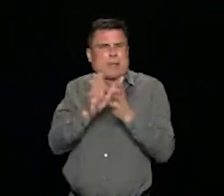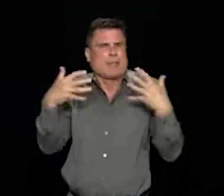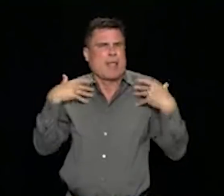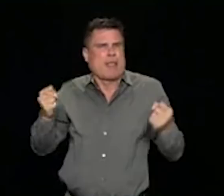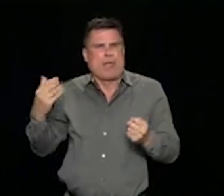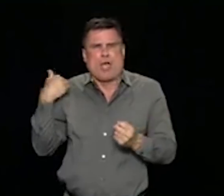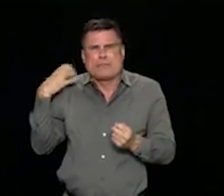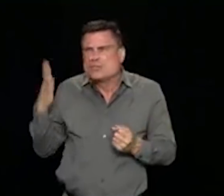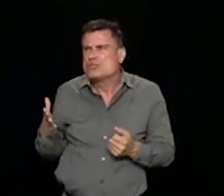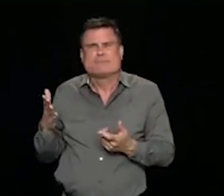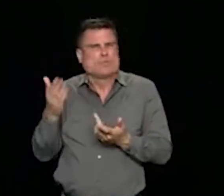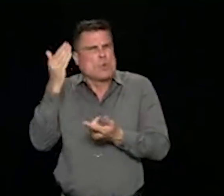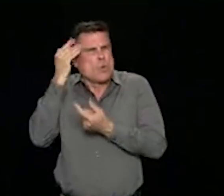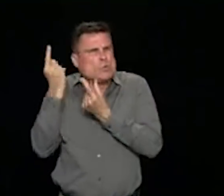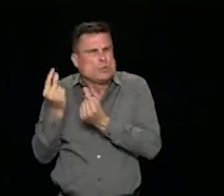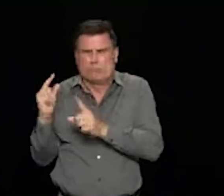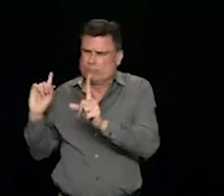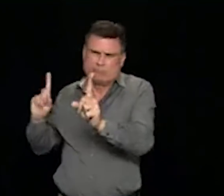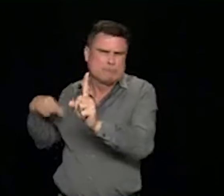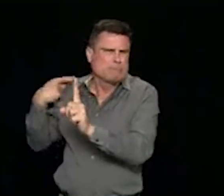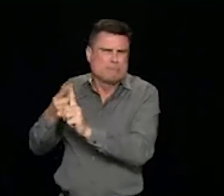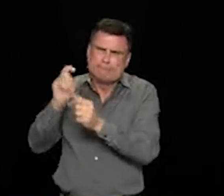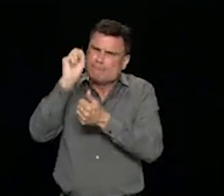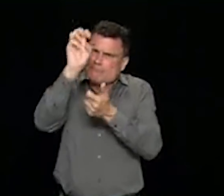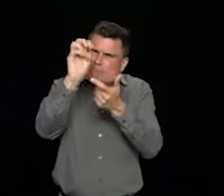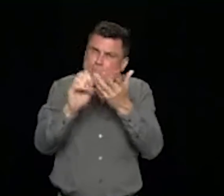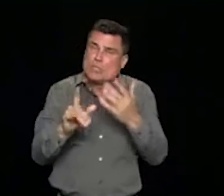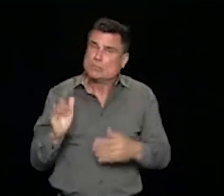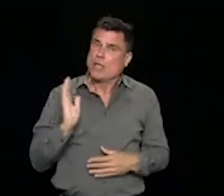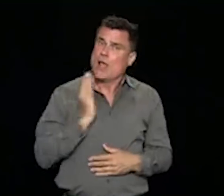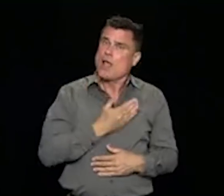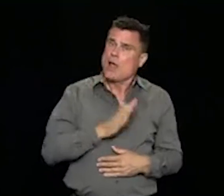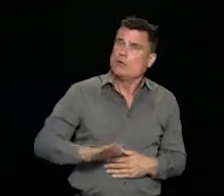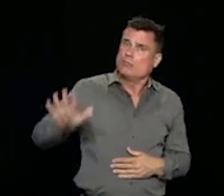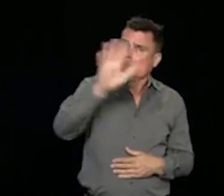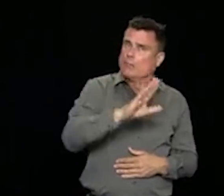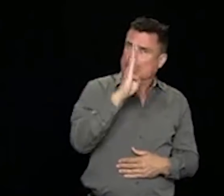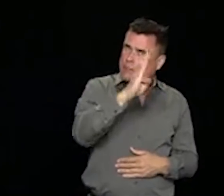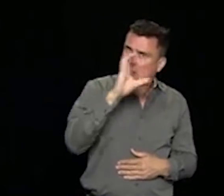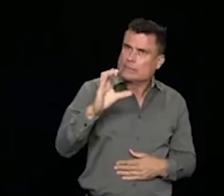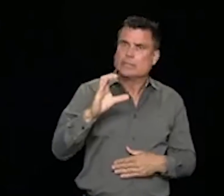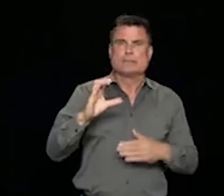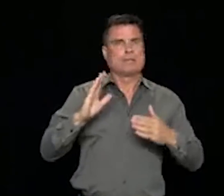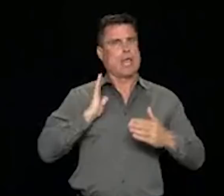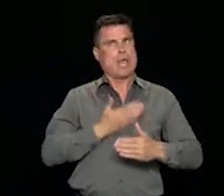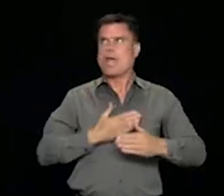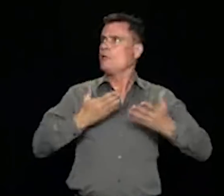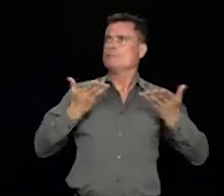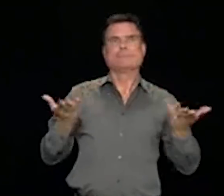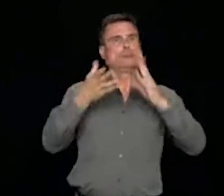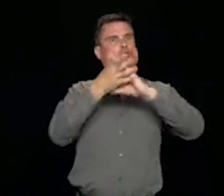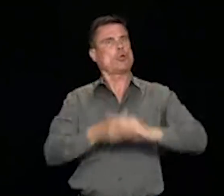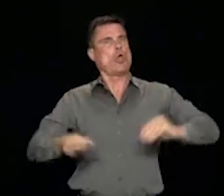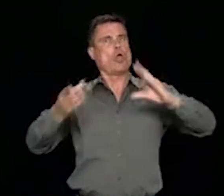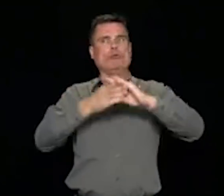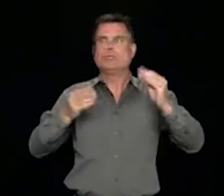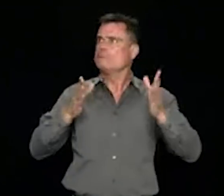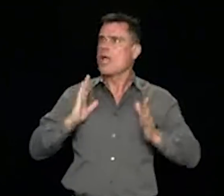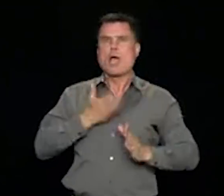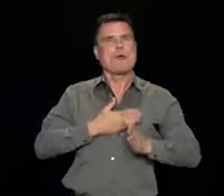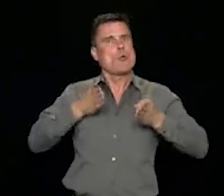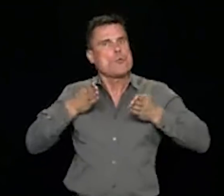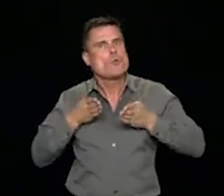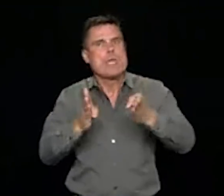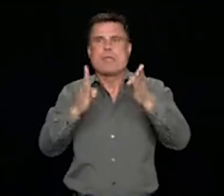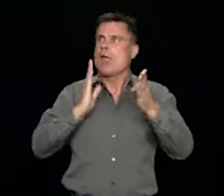our BC pandemic, our BC effort, and our BC path to safety. The lead to follow is ours, and we continue to look to